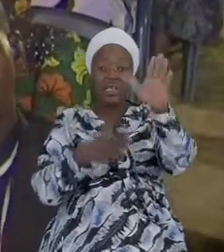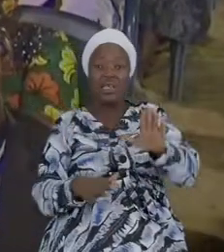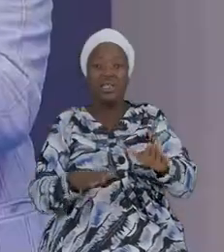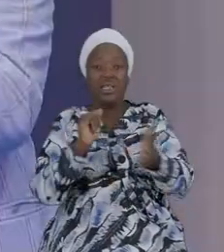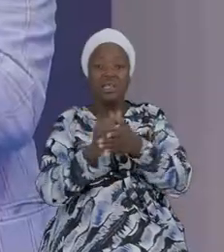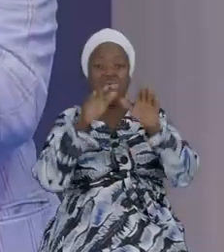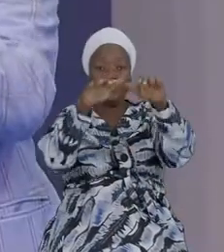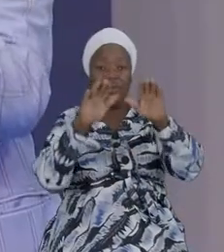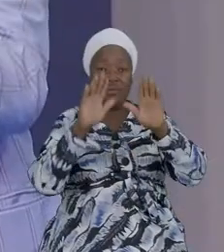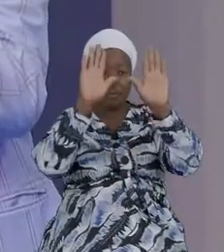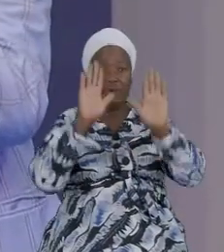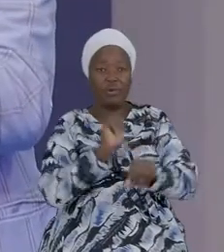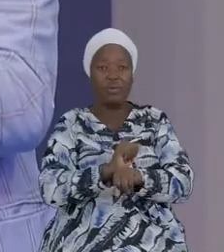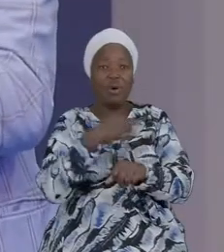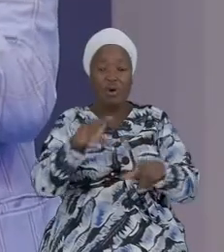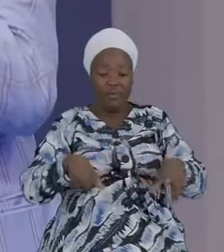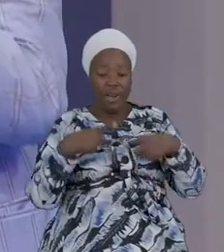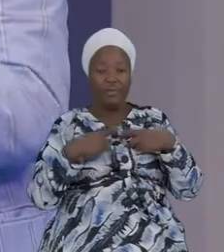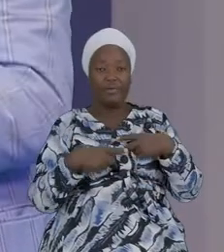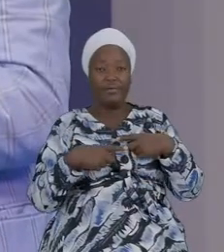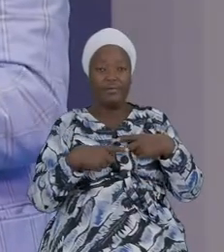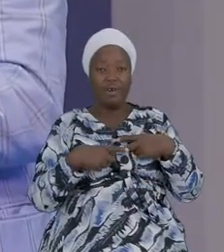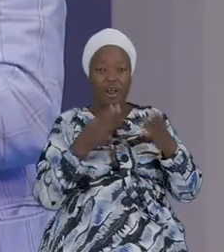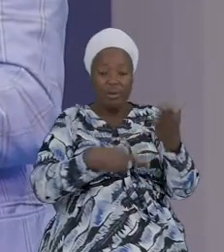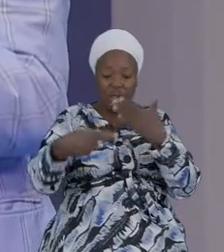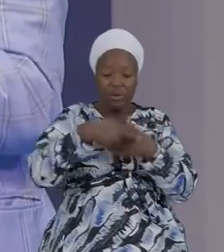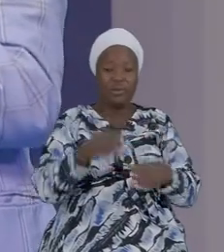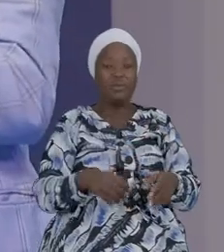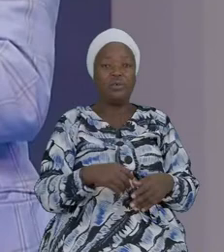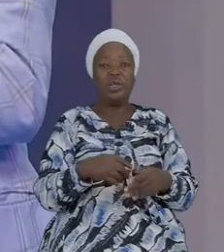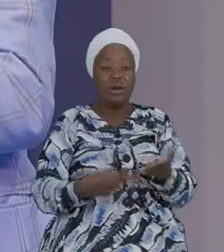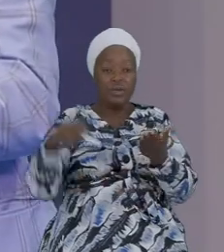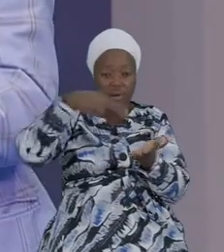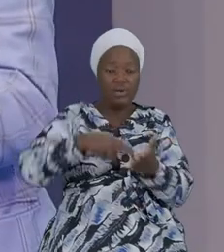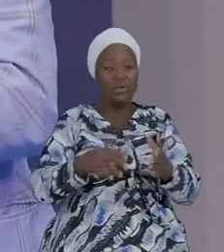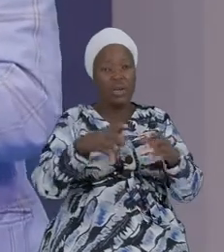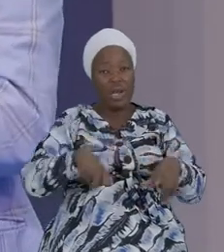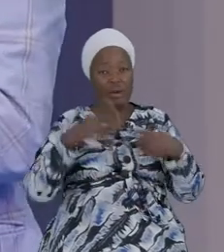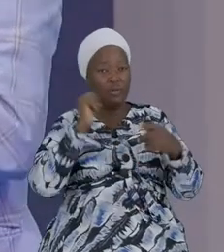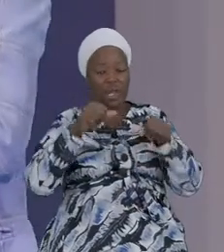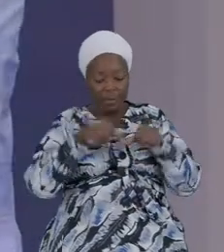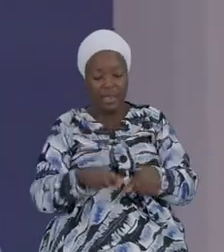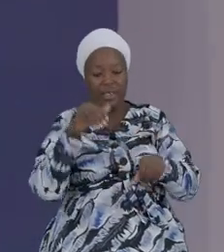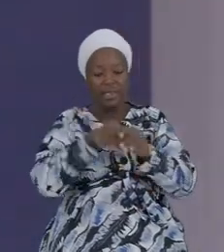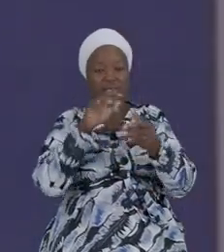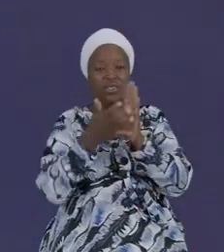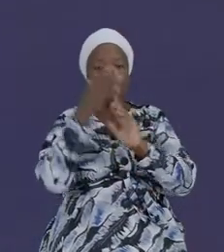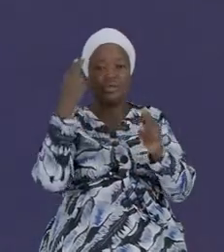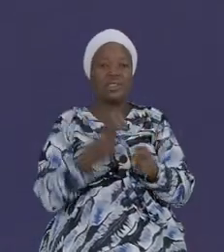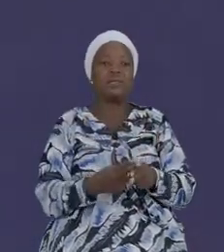that miracle of life, resurrection life, will abide in Jesus'